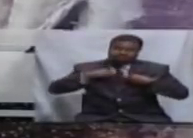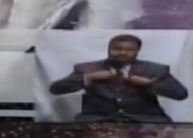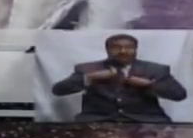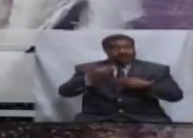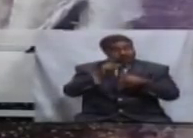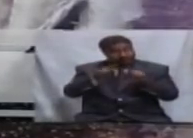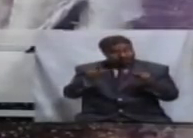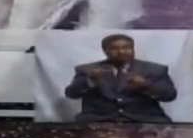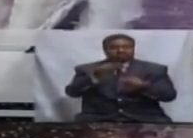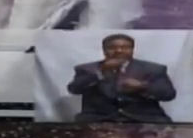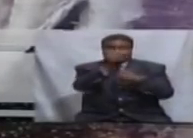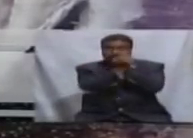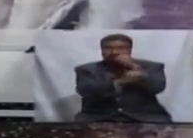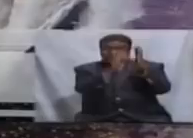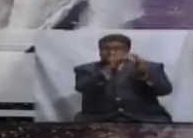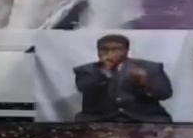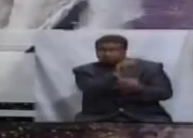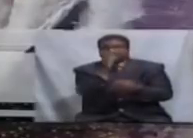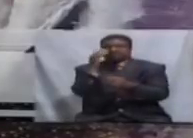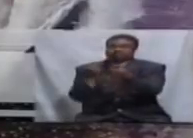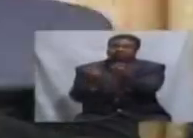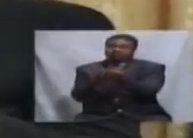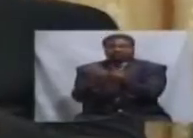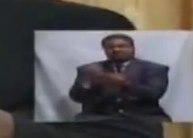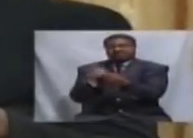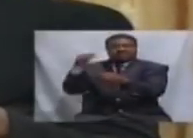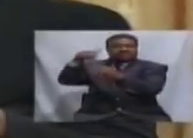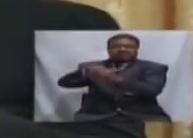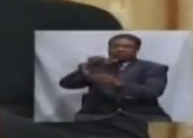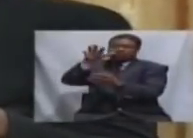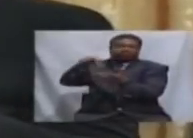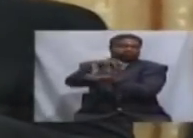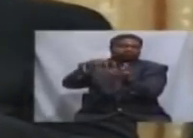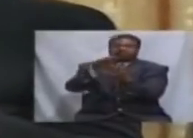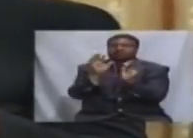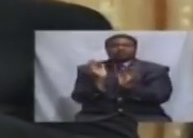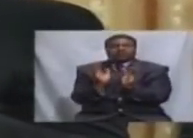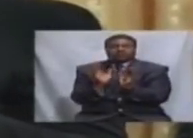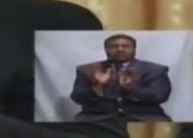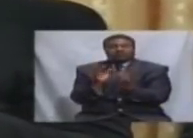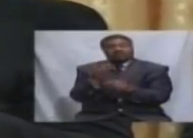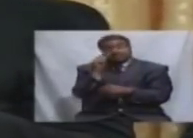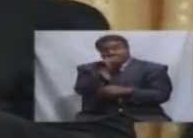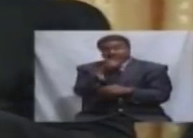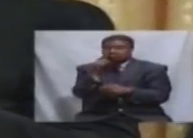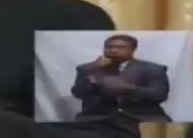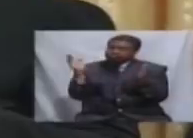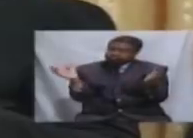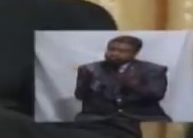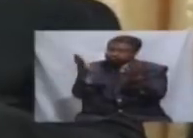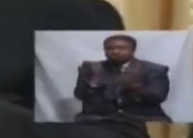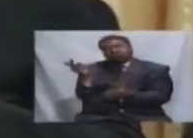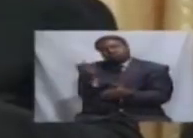support and noted that he would not interfere in their work. He said he will continue engaging the newly appointed